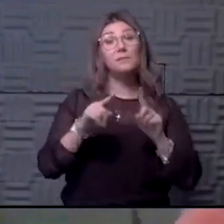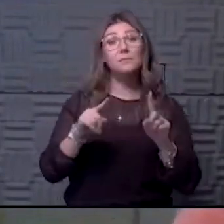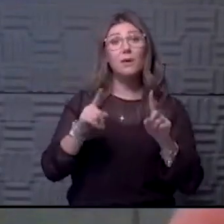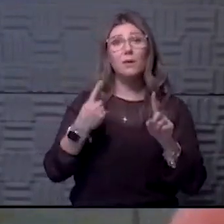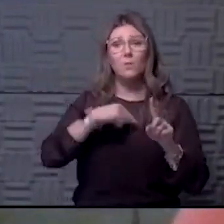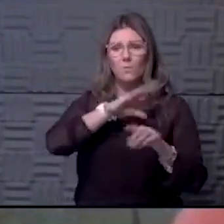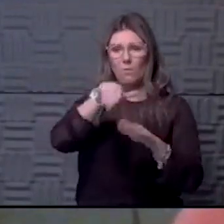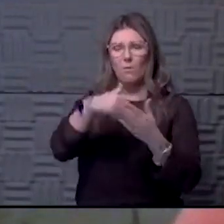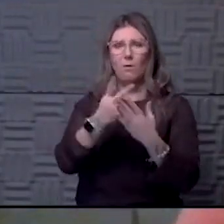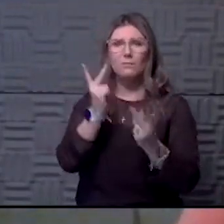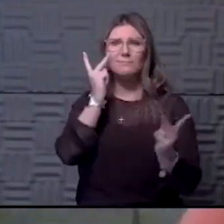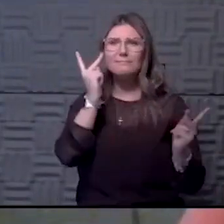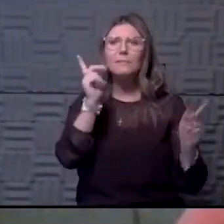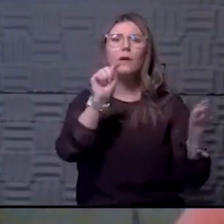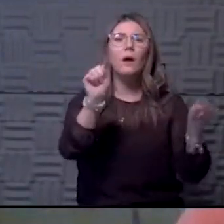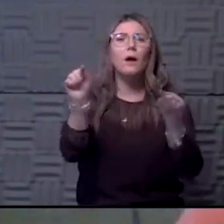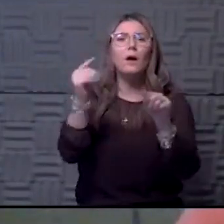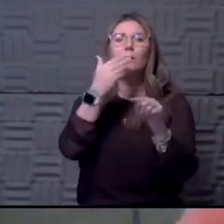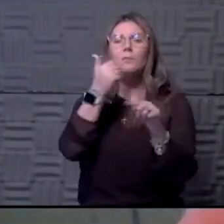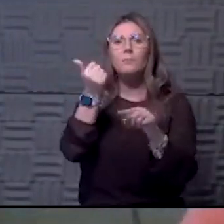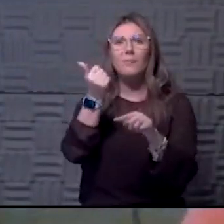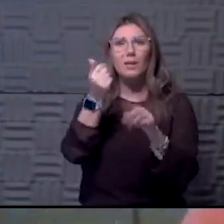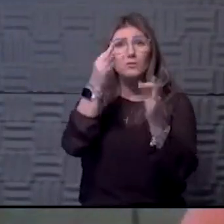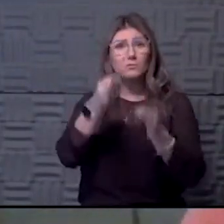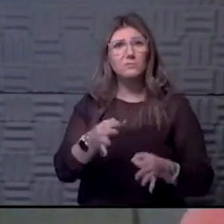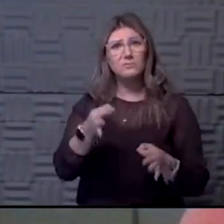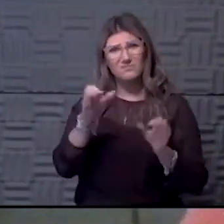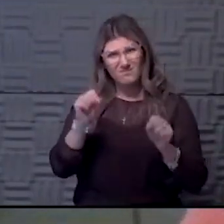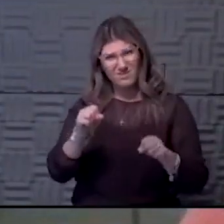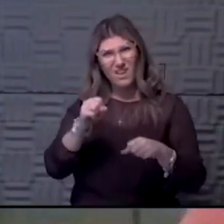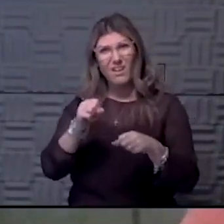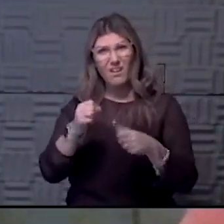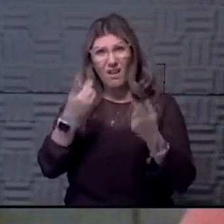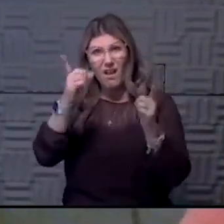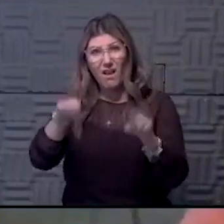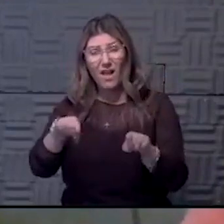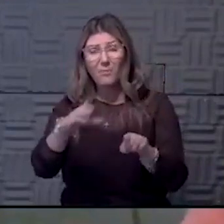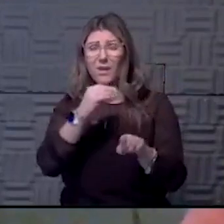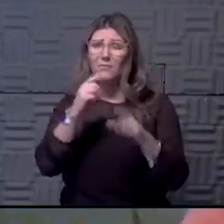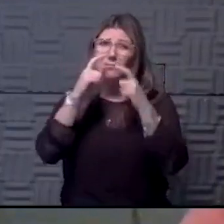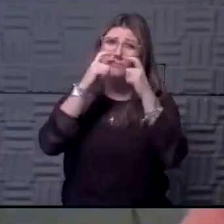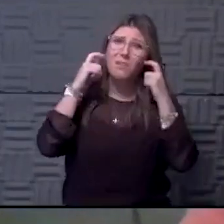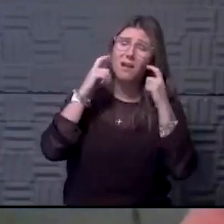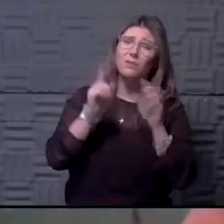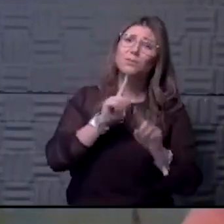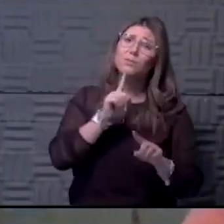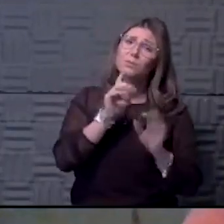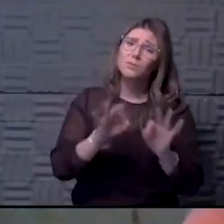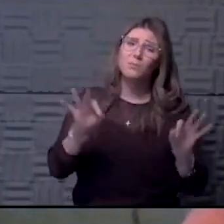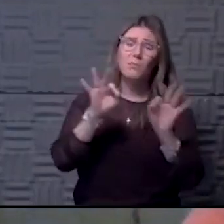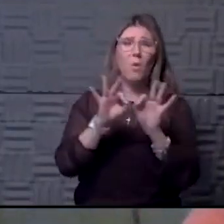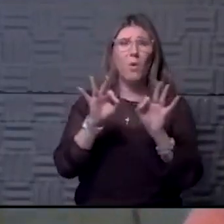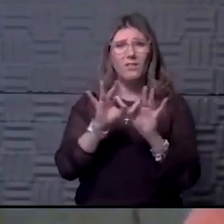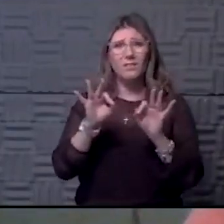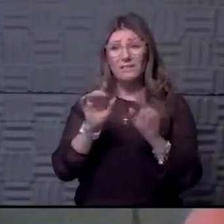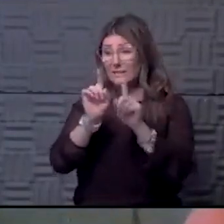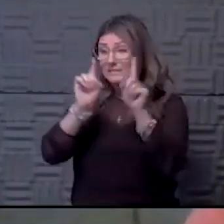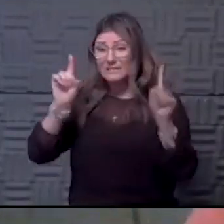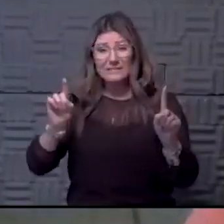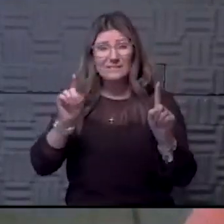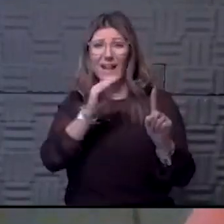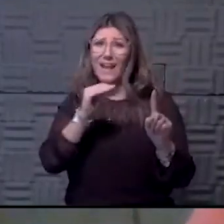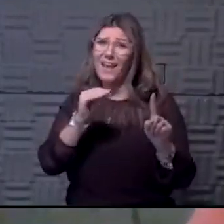of seeing that better decisions can be made. Masking is really important, distancing, and just keep on keeping on.